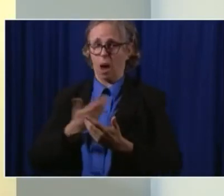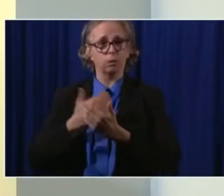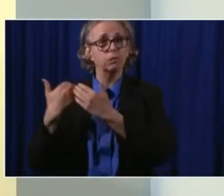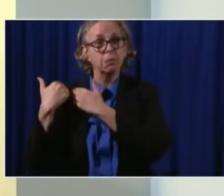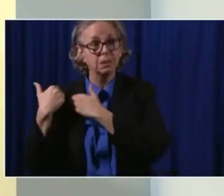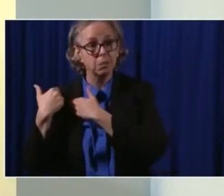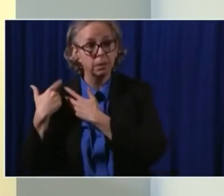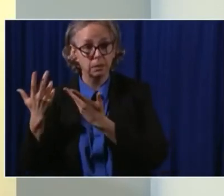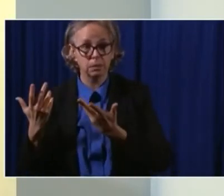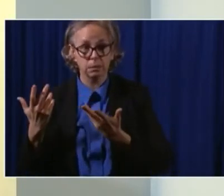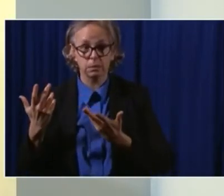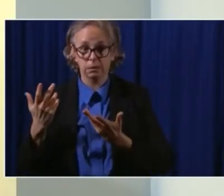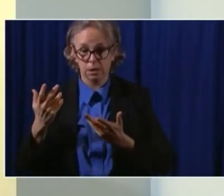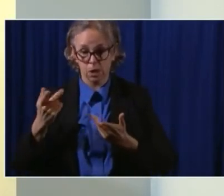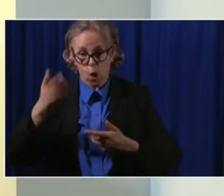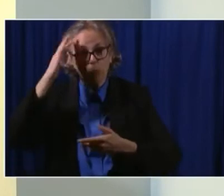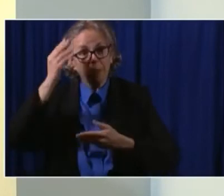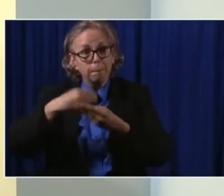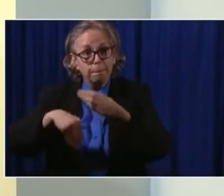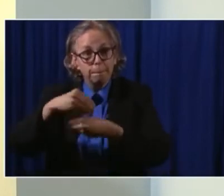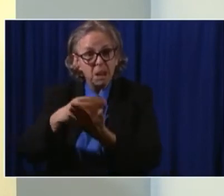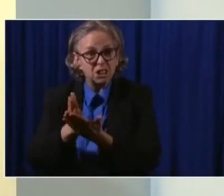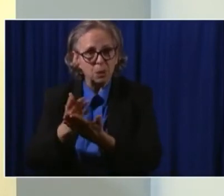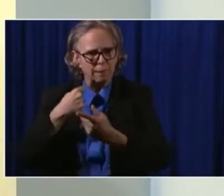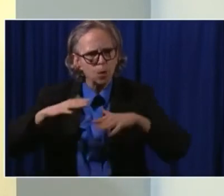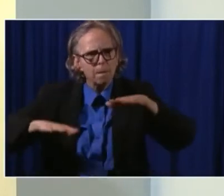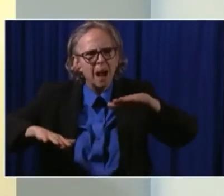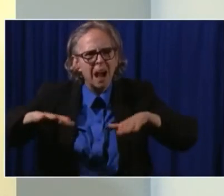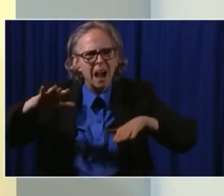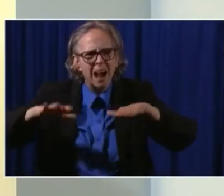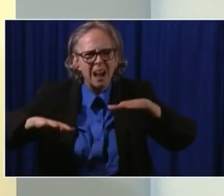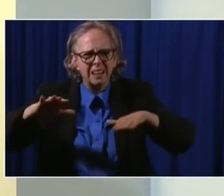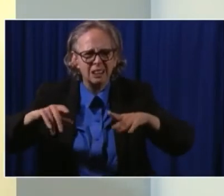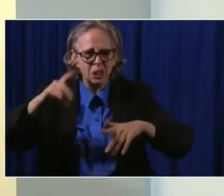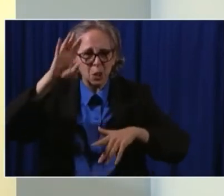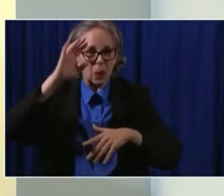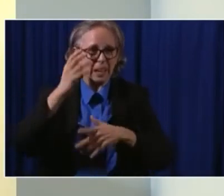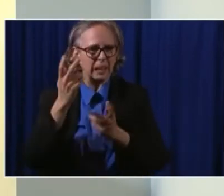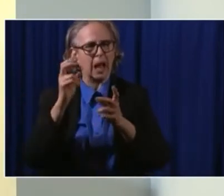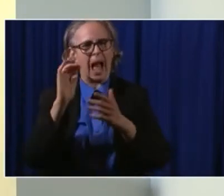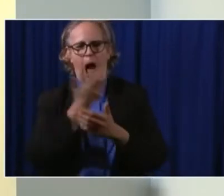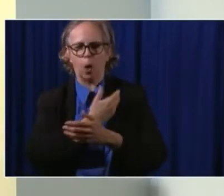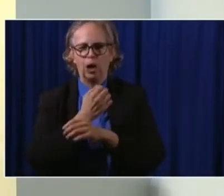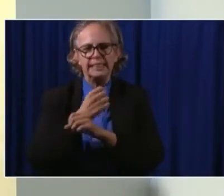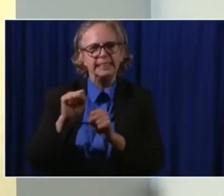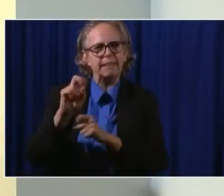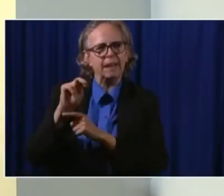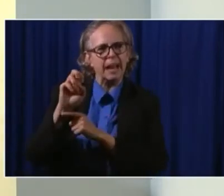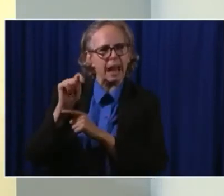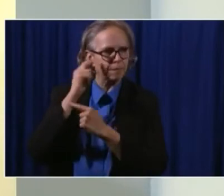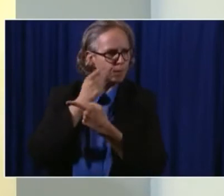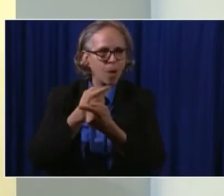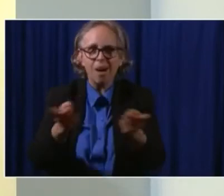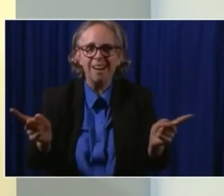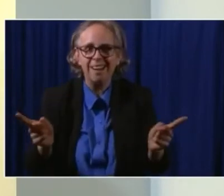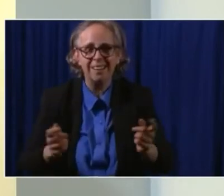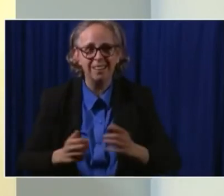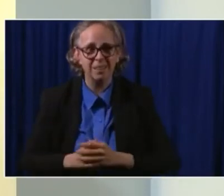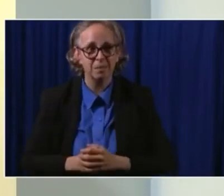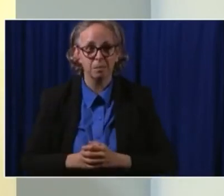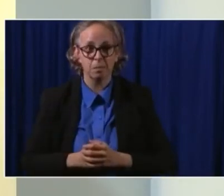people that depend on government for education, whether that's K through 12 higher ed, for their health care